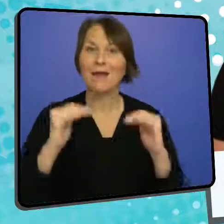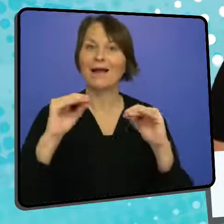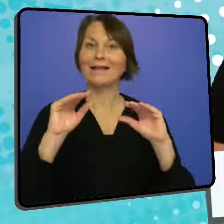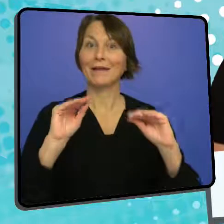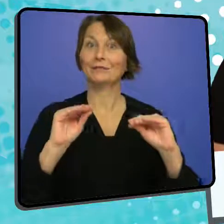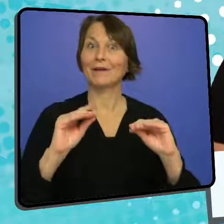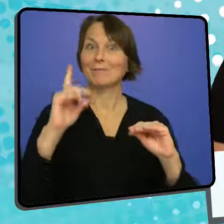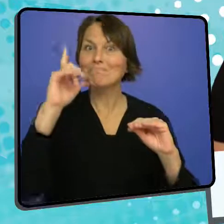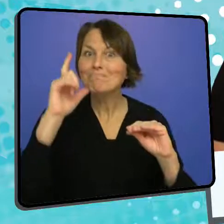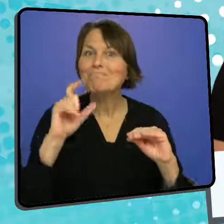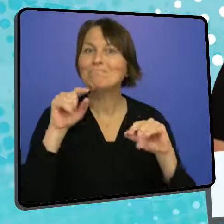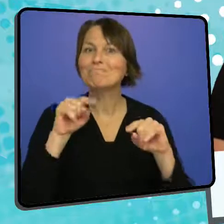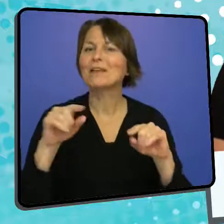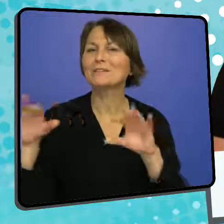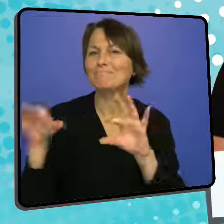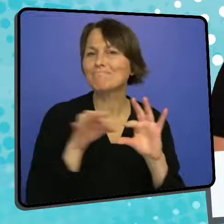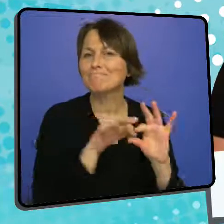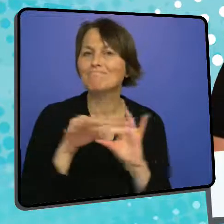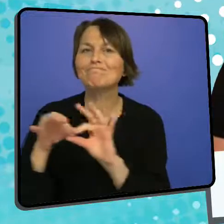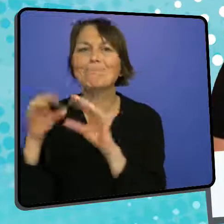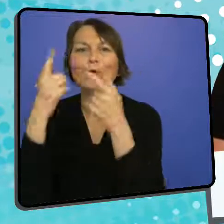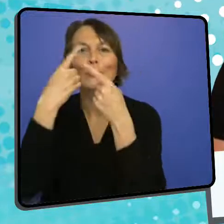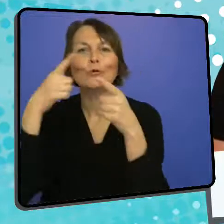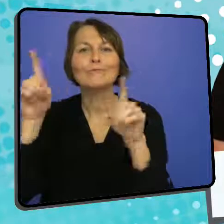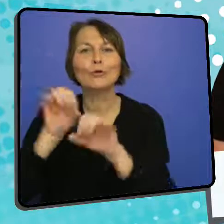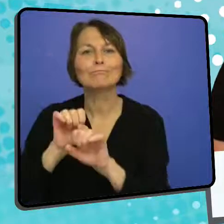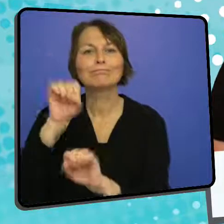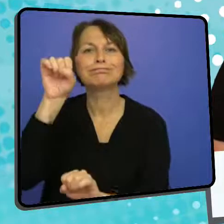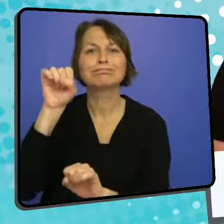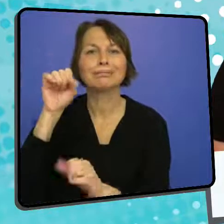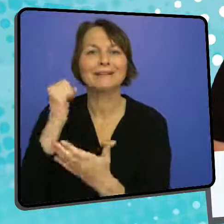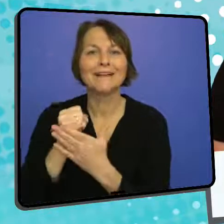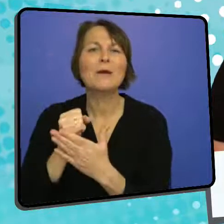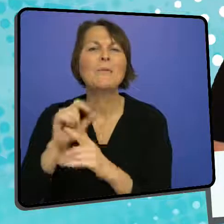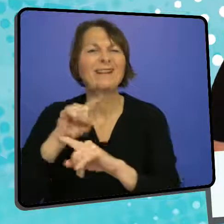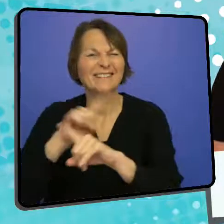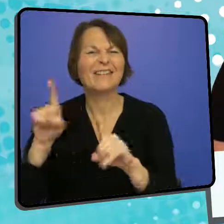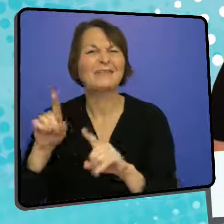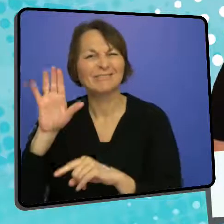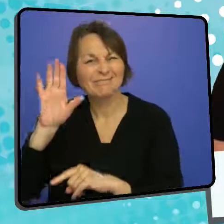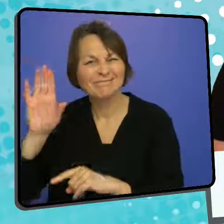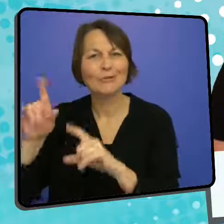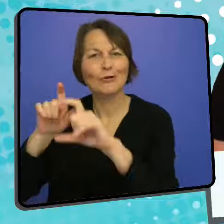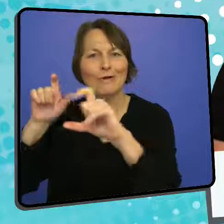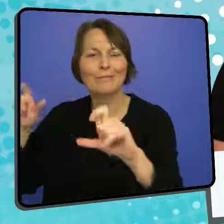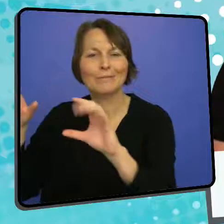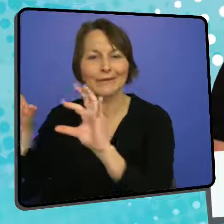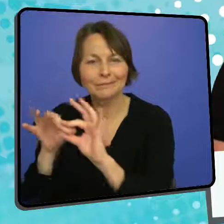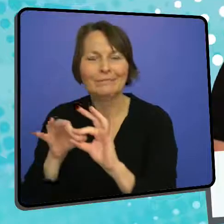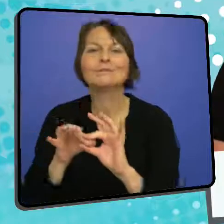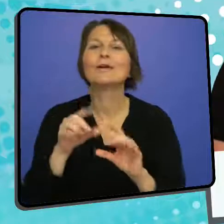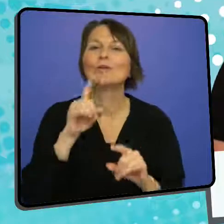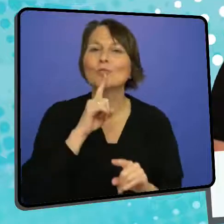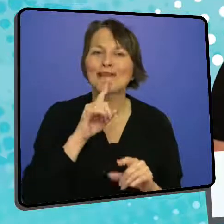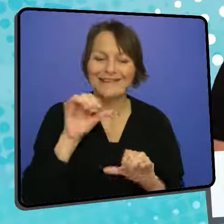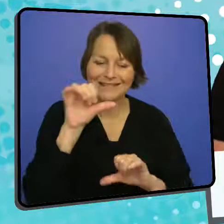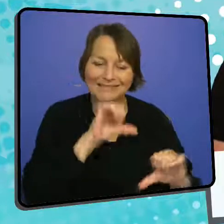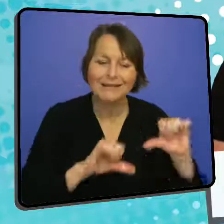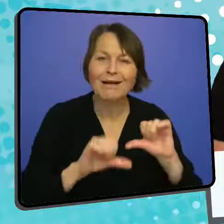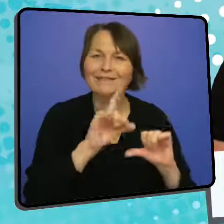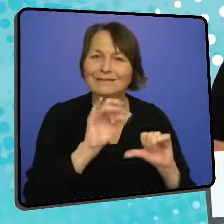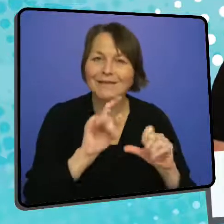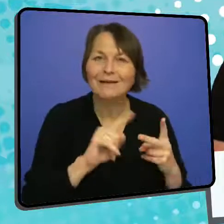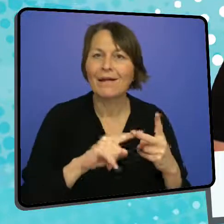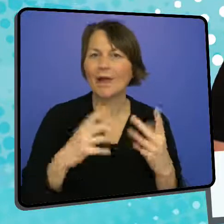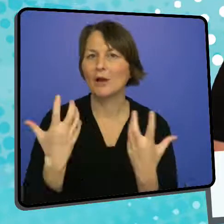the equivalent to a university degree, but in apprenticeship format, specialized in data science and machine learning. And then we are